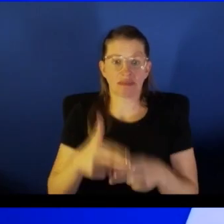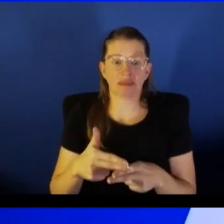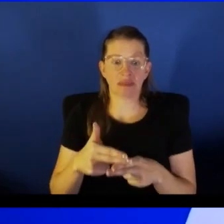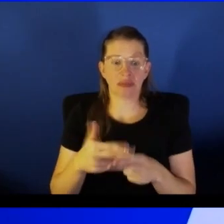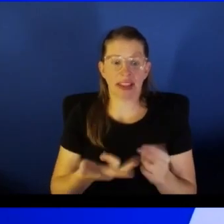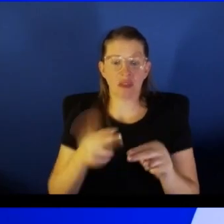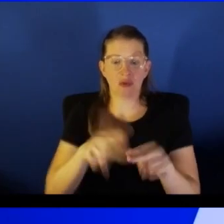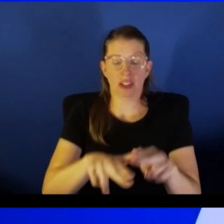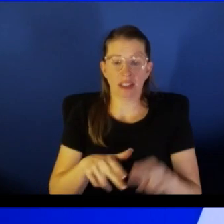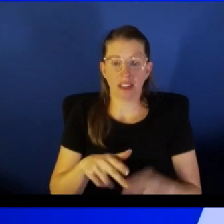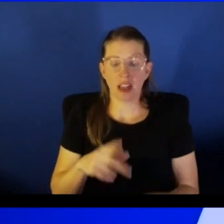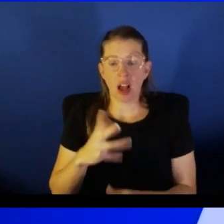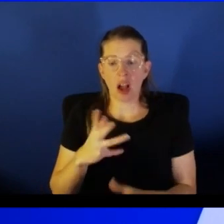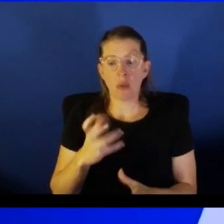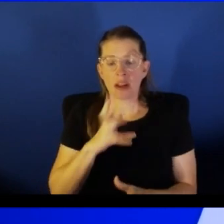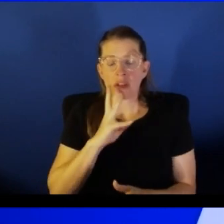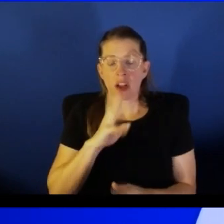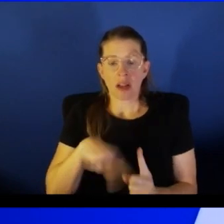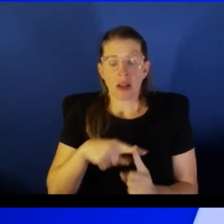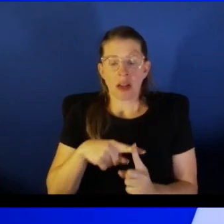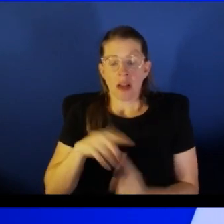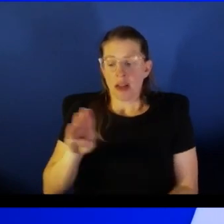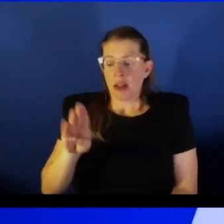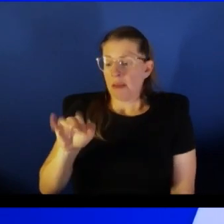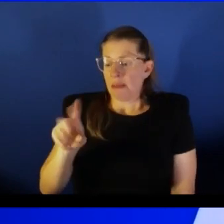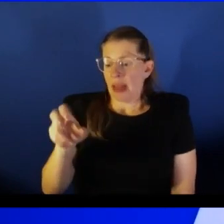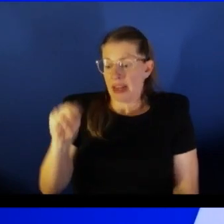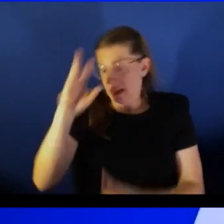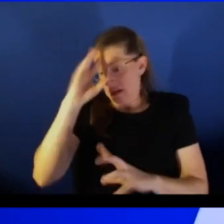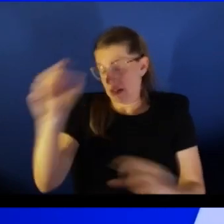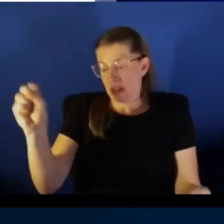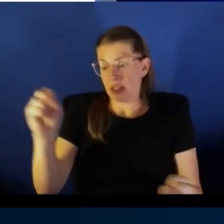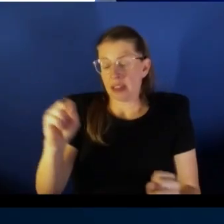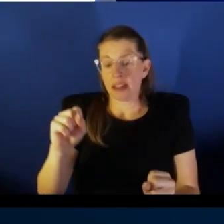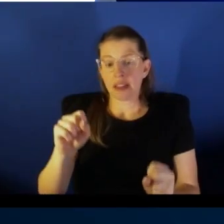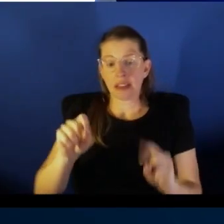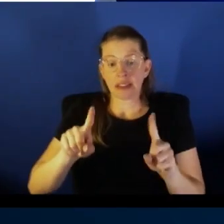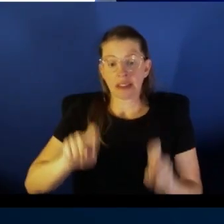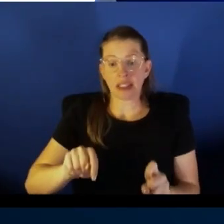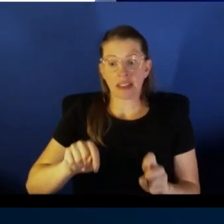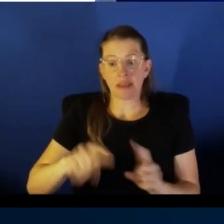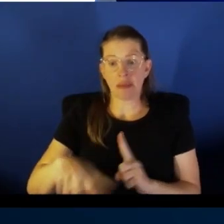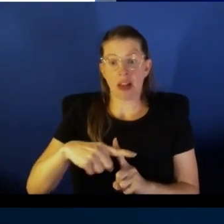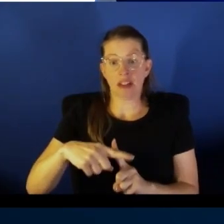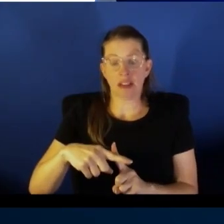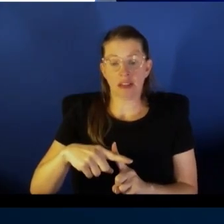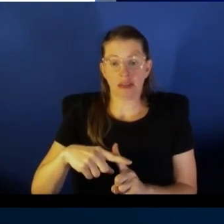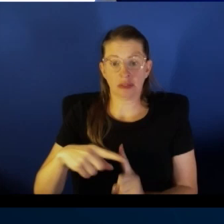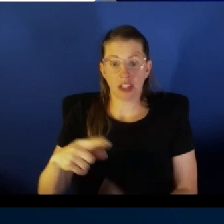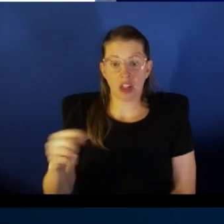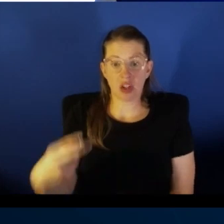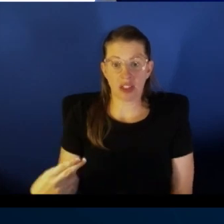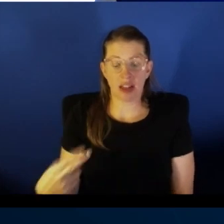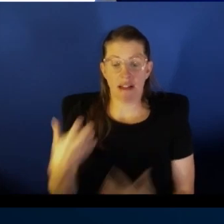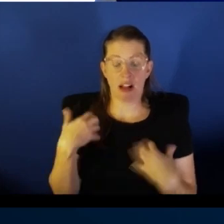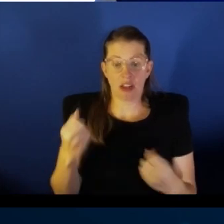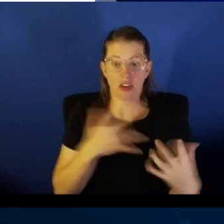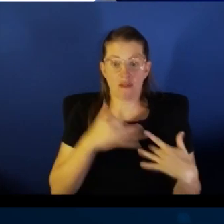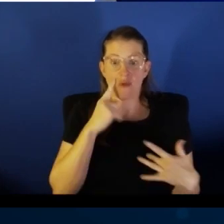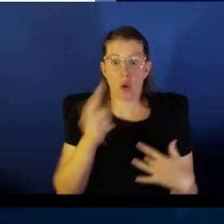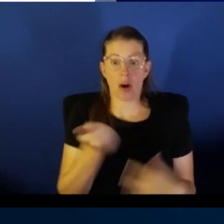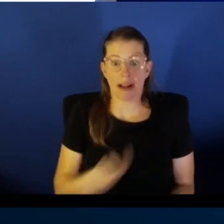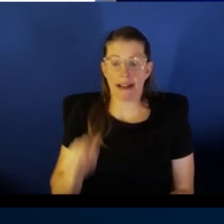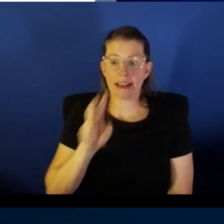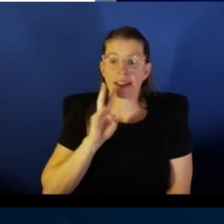about something. President Biden tested positive on Thursday for COVID-19. That would be a health concern for any